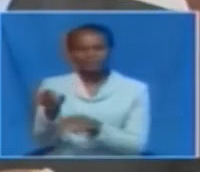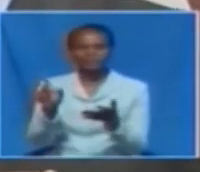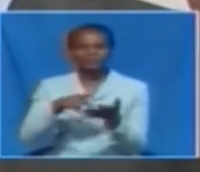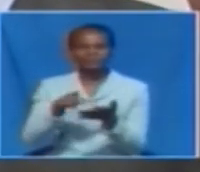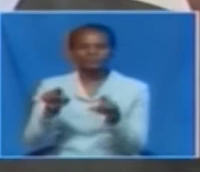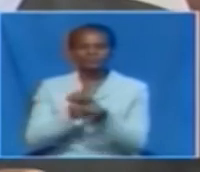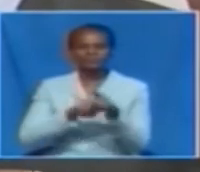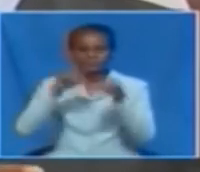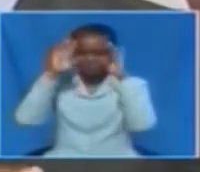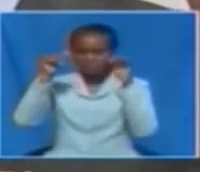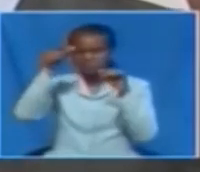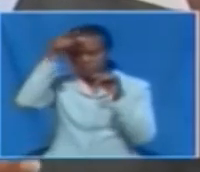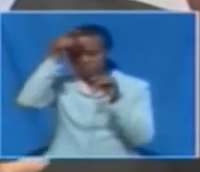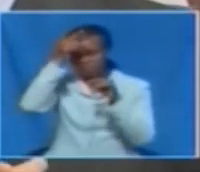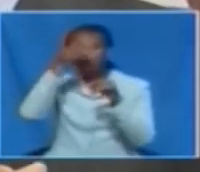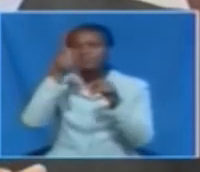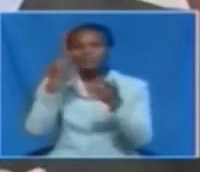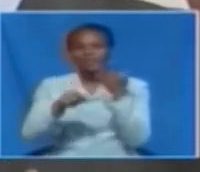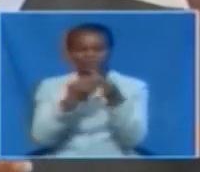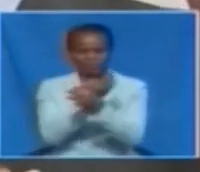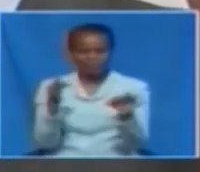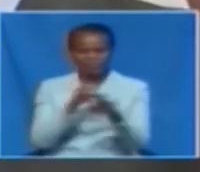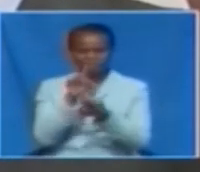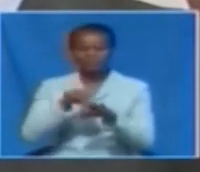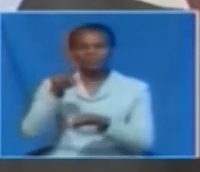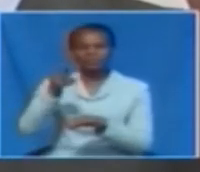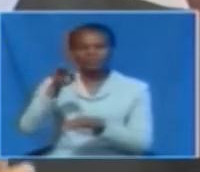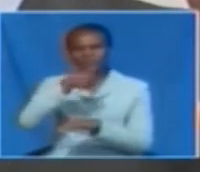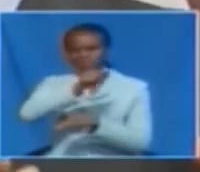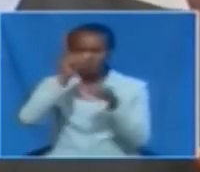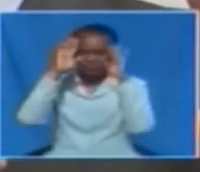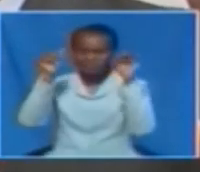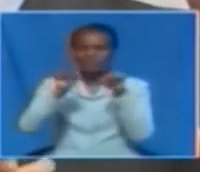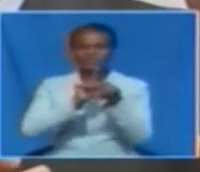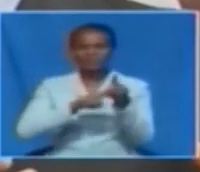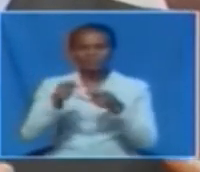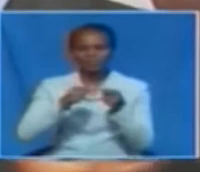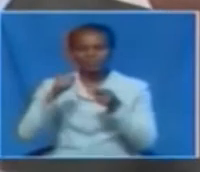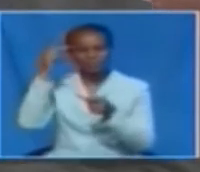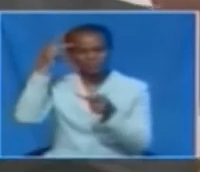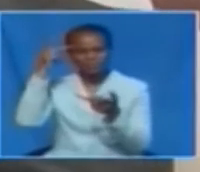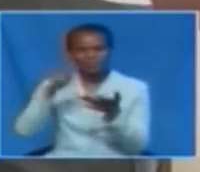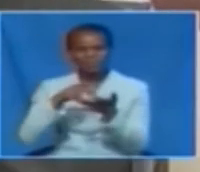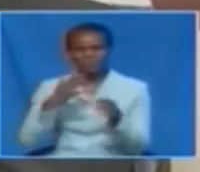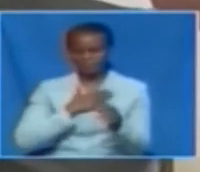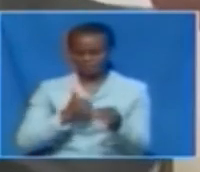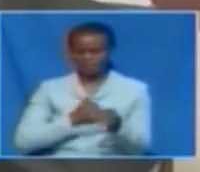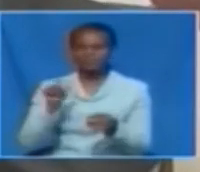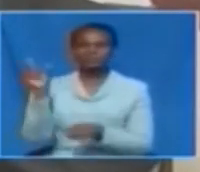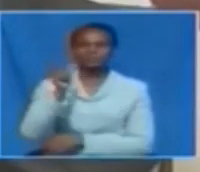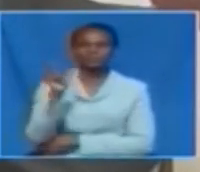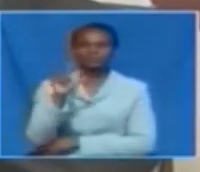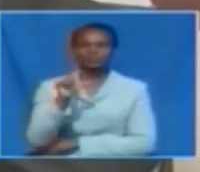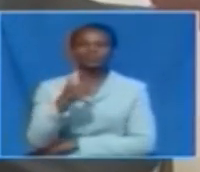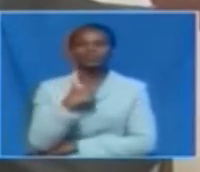President Lungu should be given the freedom to run PF. He is the president. He is running a political party. I am running the movement for